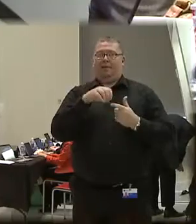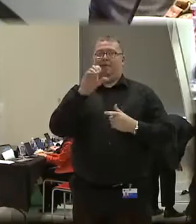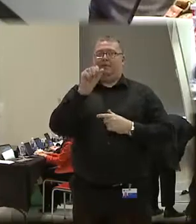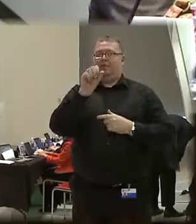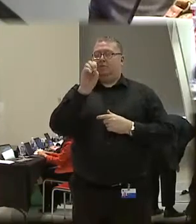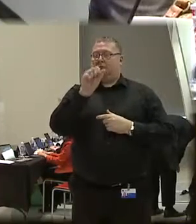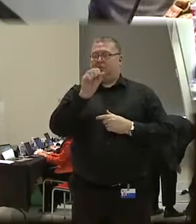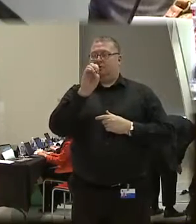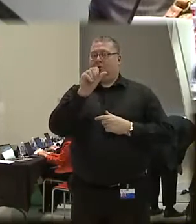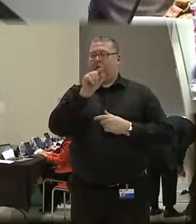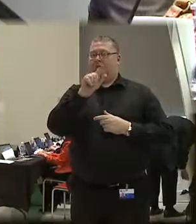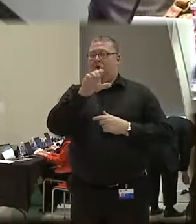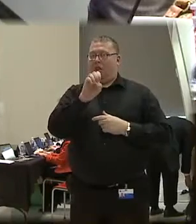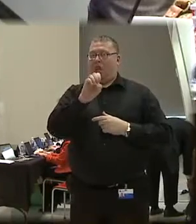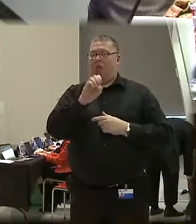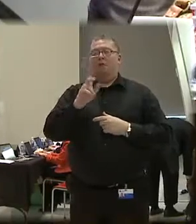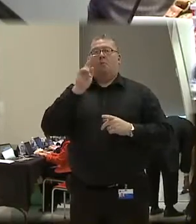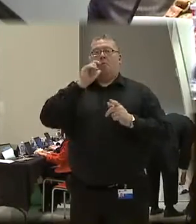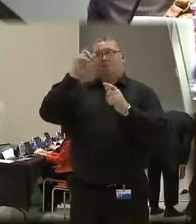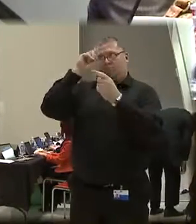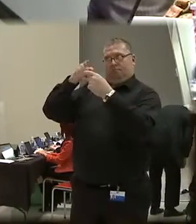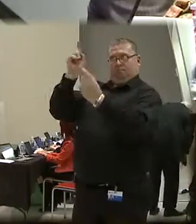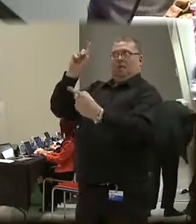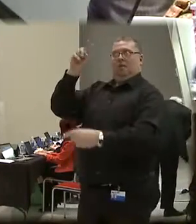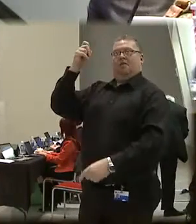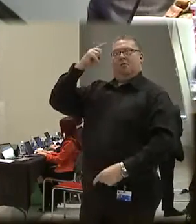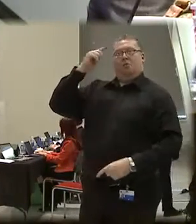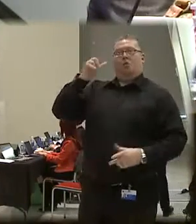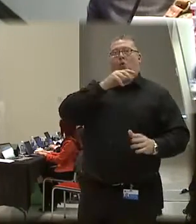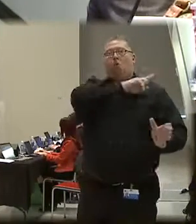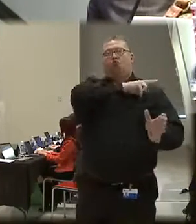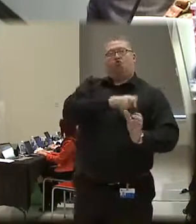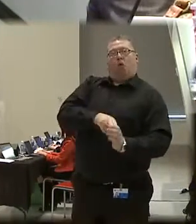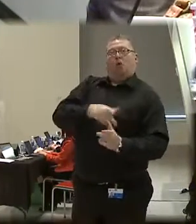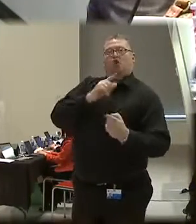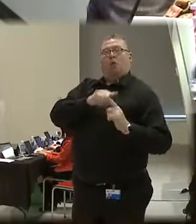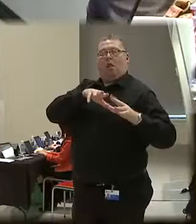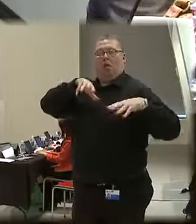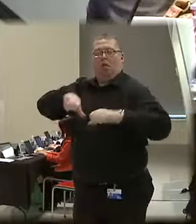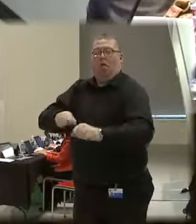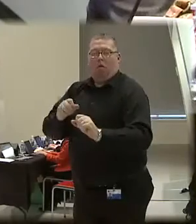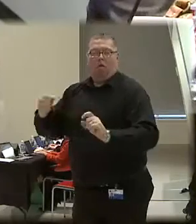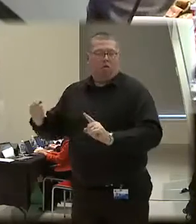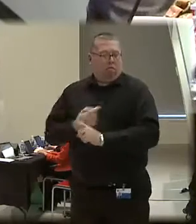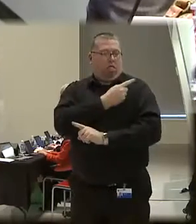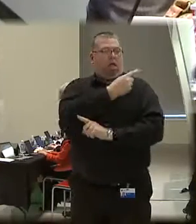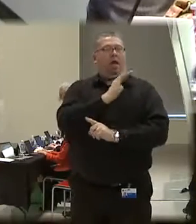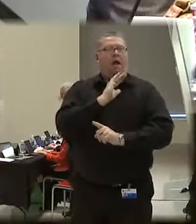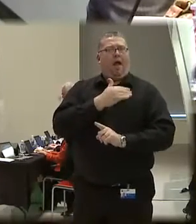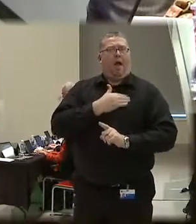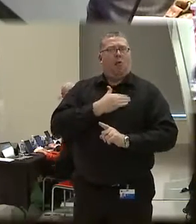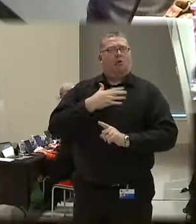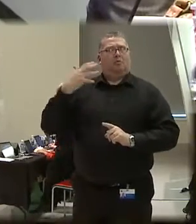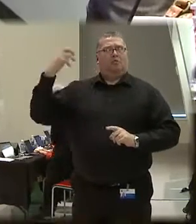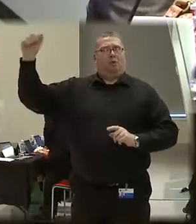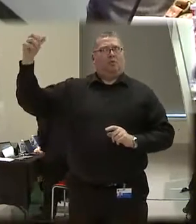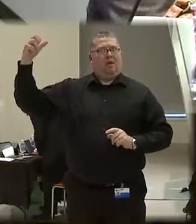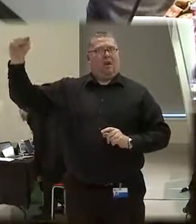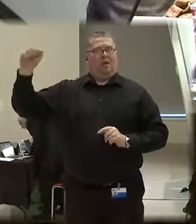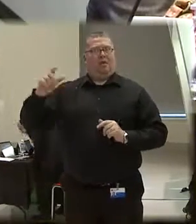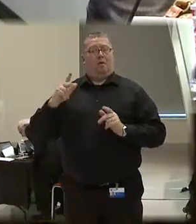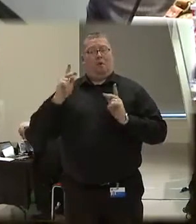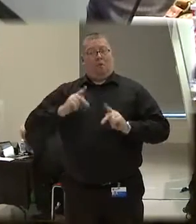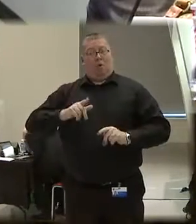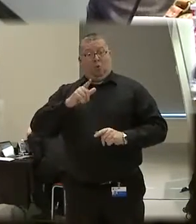was anarchists coming in from outside that had really tried to take everything off track. And from the perspective of somebody who